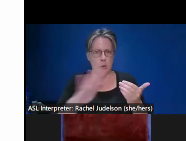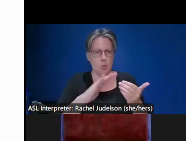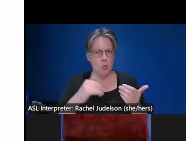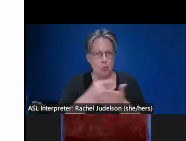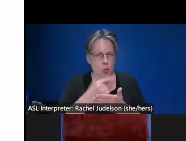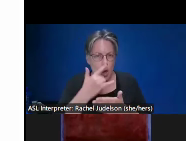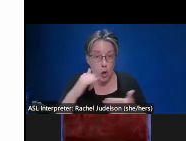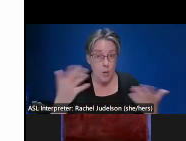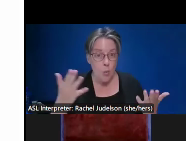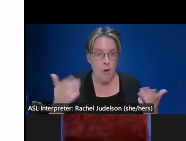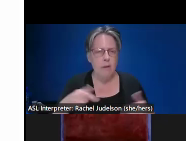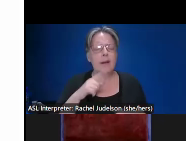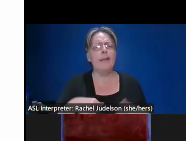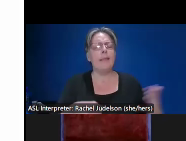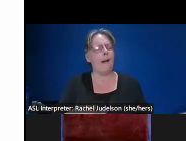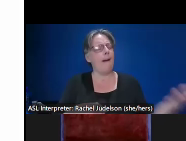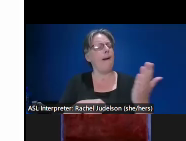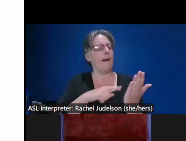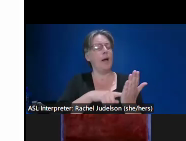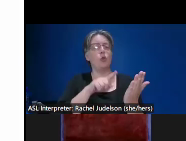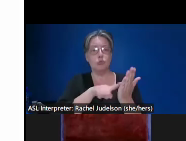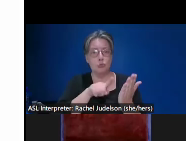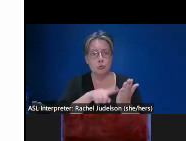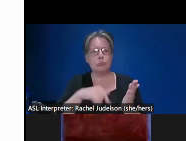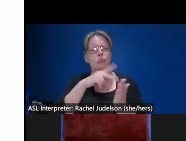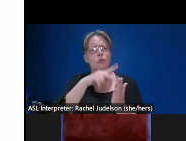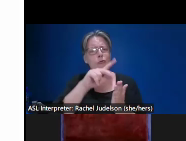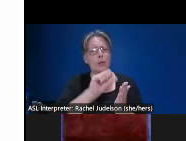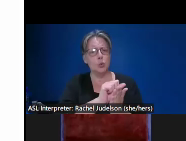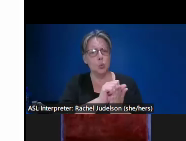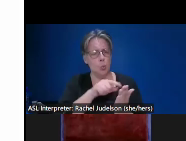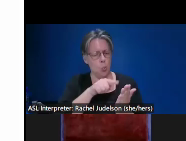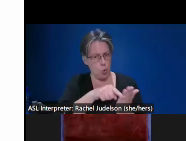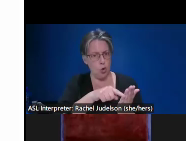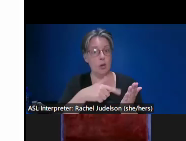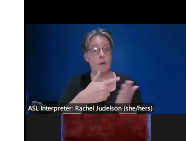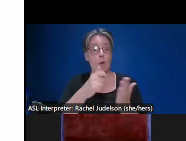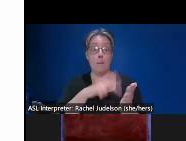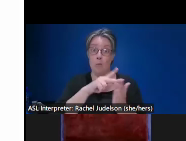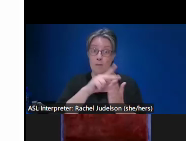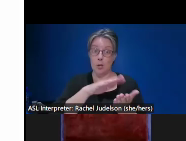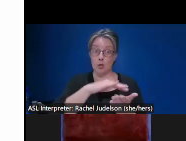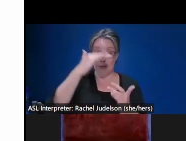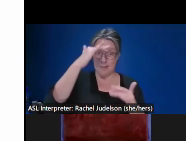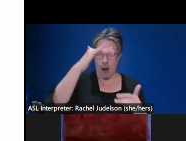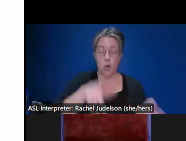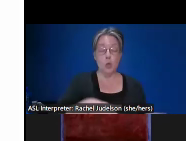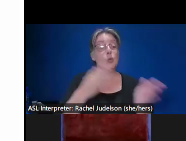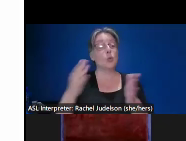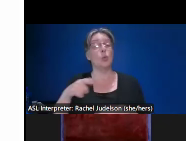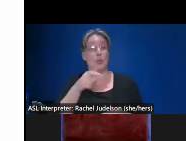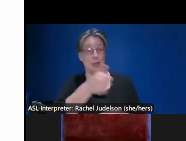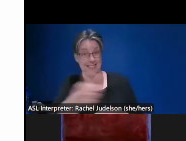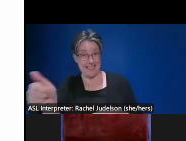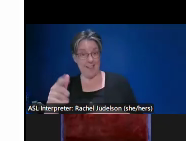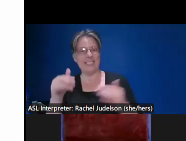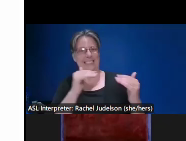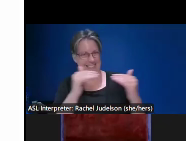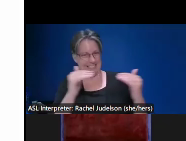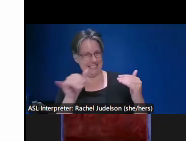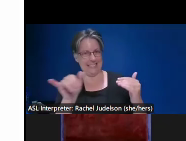of research or any other sorts of professional work by professional scholars in the same field, such as yourself.